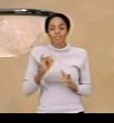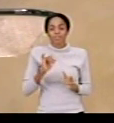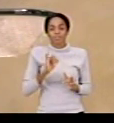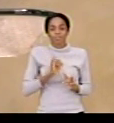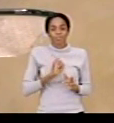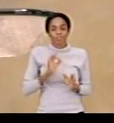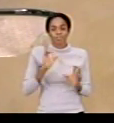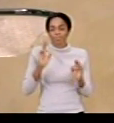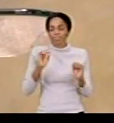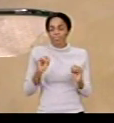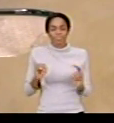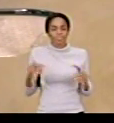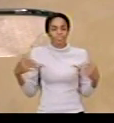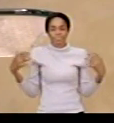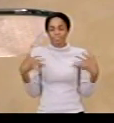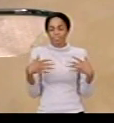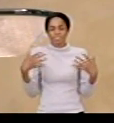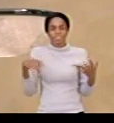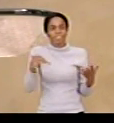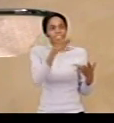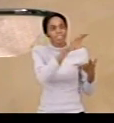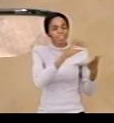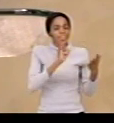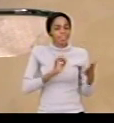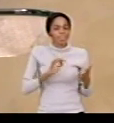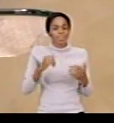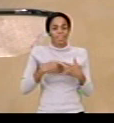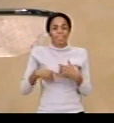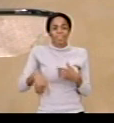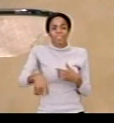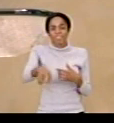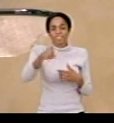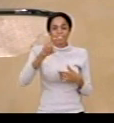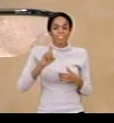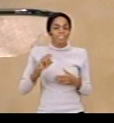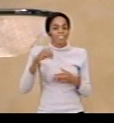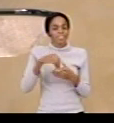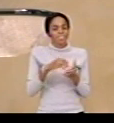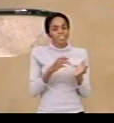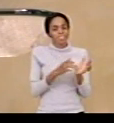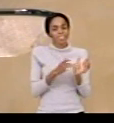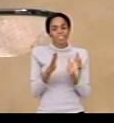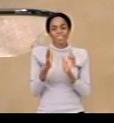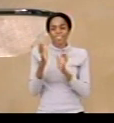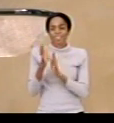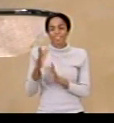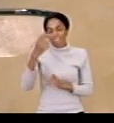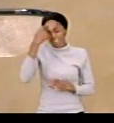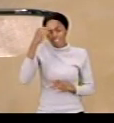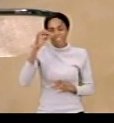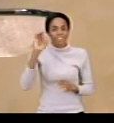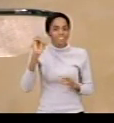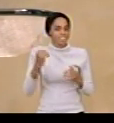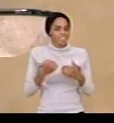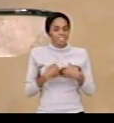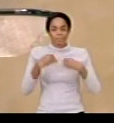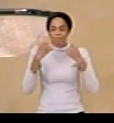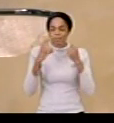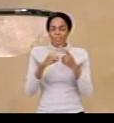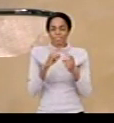fear no winds or wave. I've anchored in Jesus, for he has power